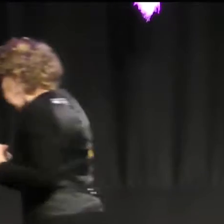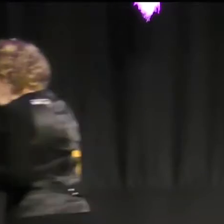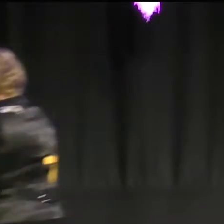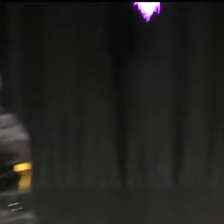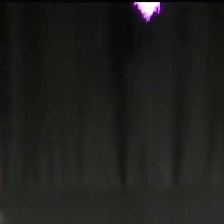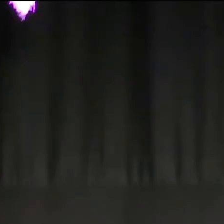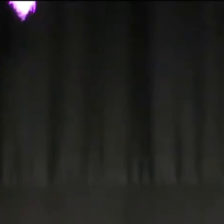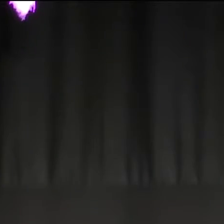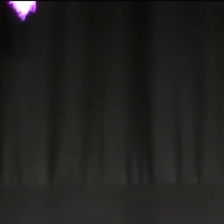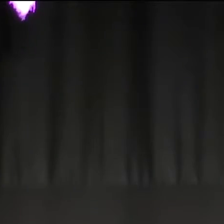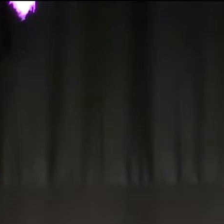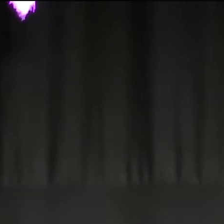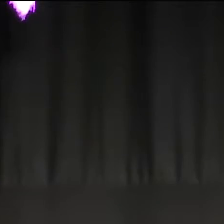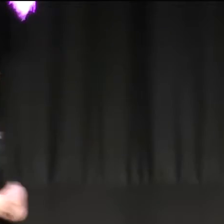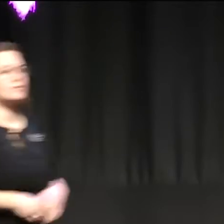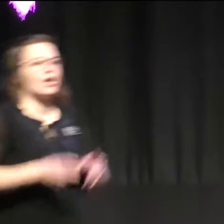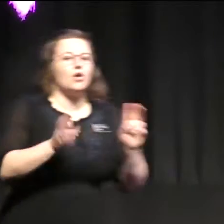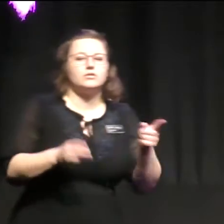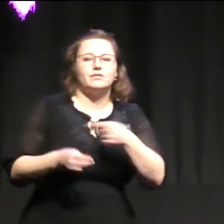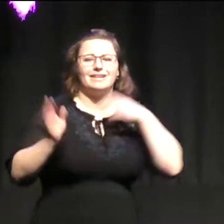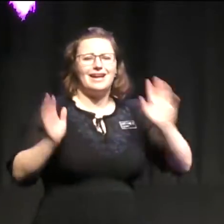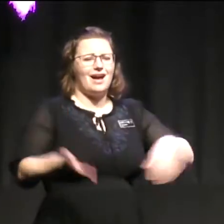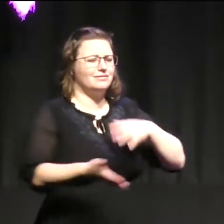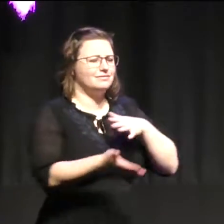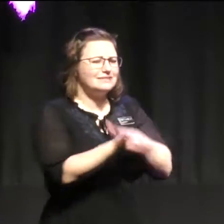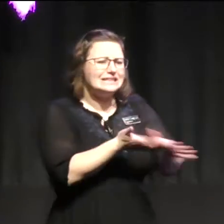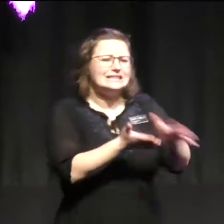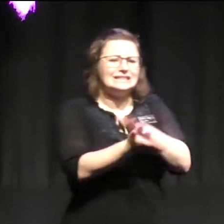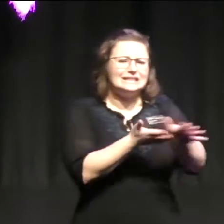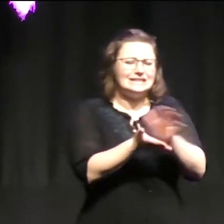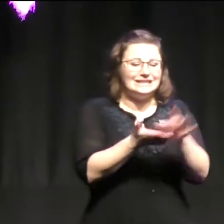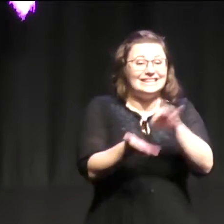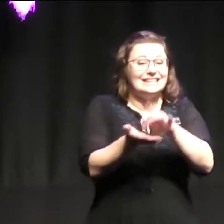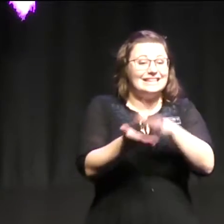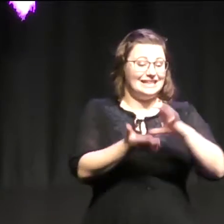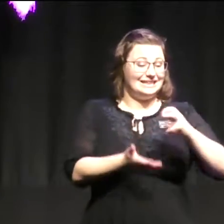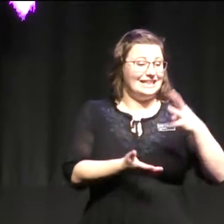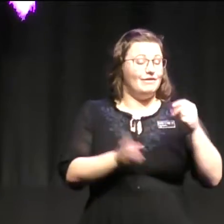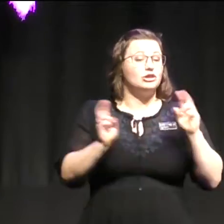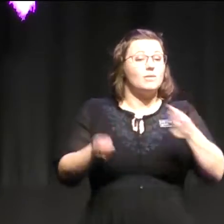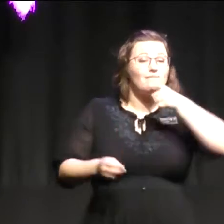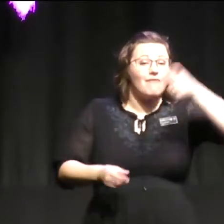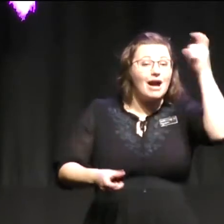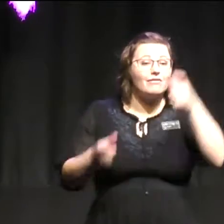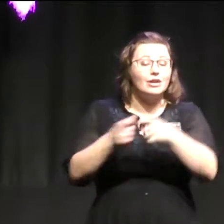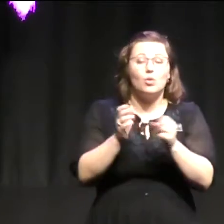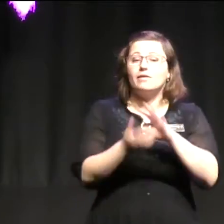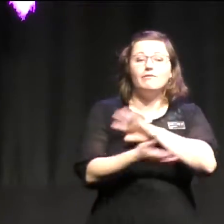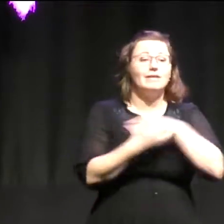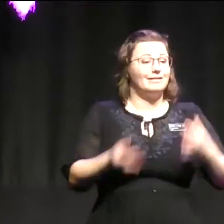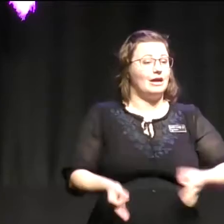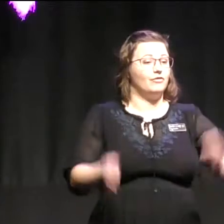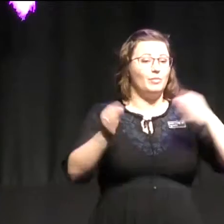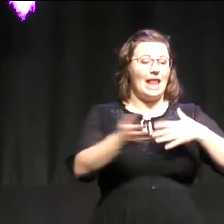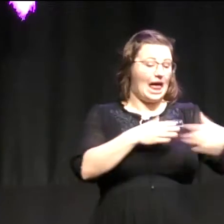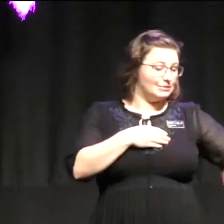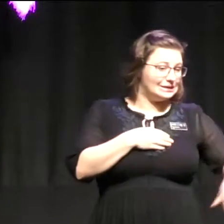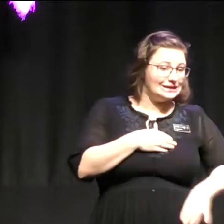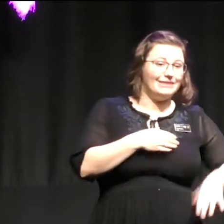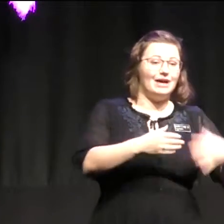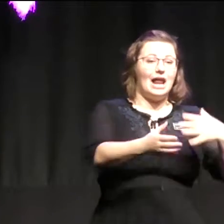big struggle in registering SEWA as a trade union because there's no formal employer-employee